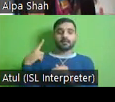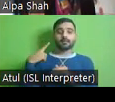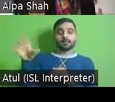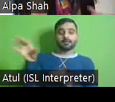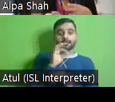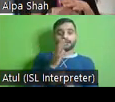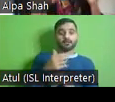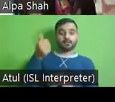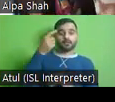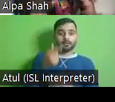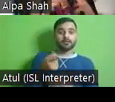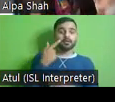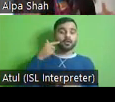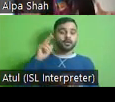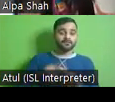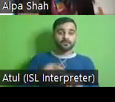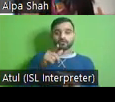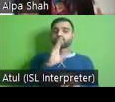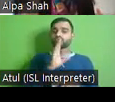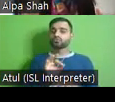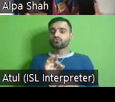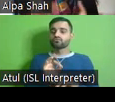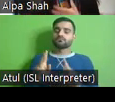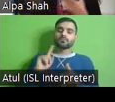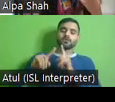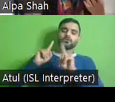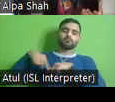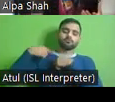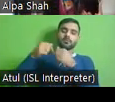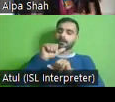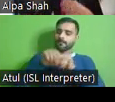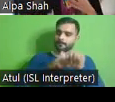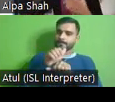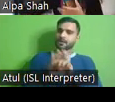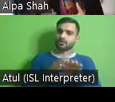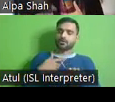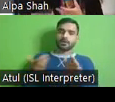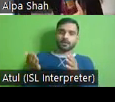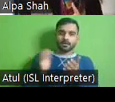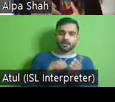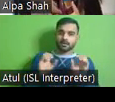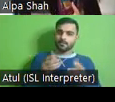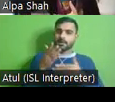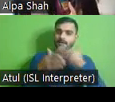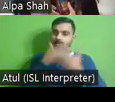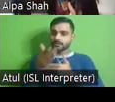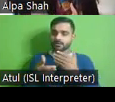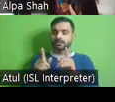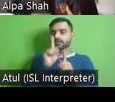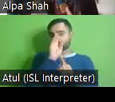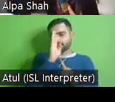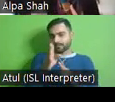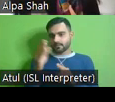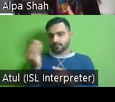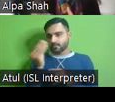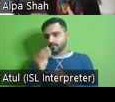And it is such an astonishing process. So I then started to trace this to say, like there must be